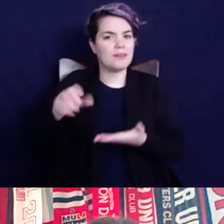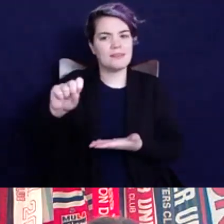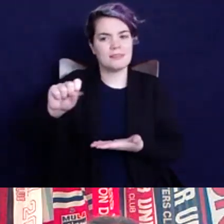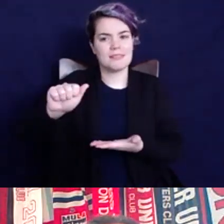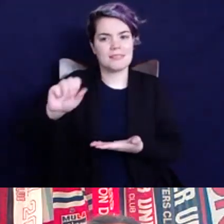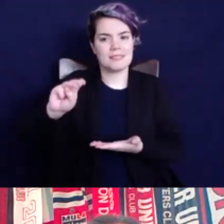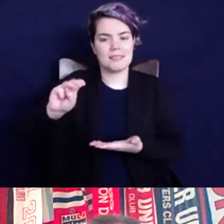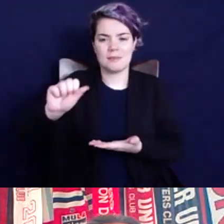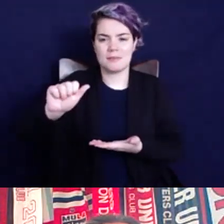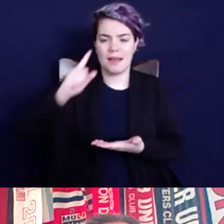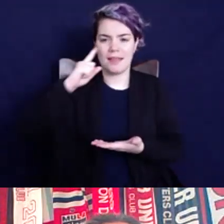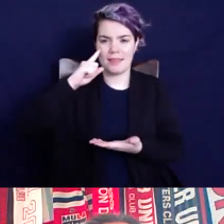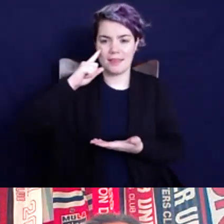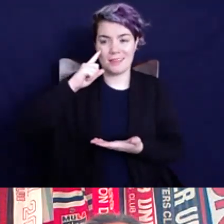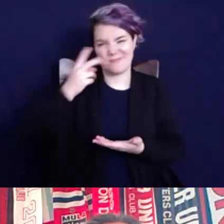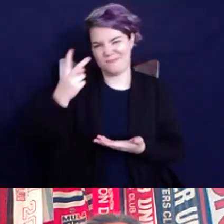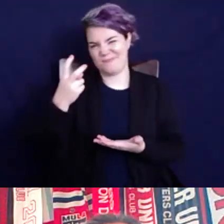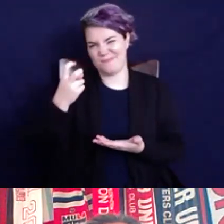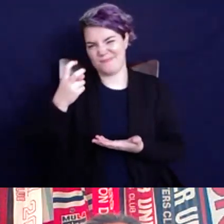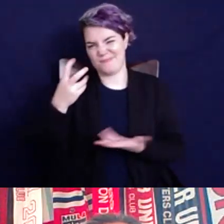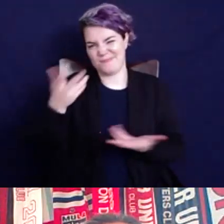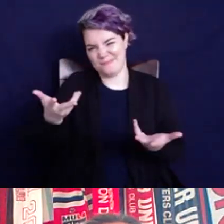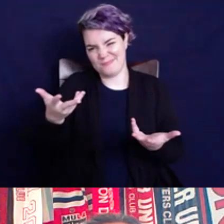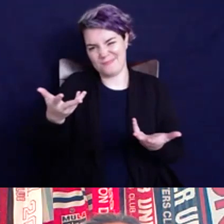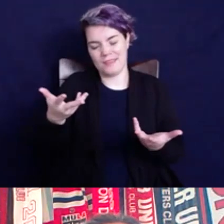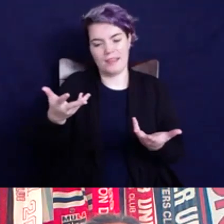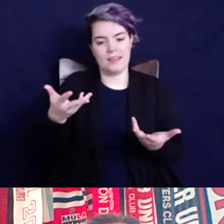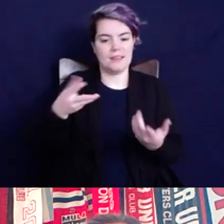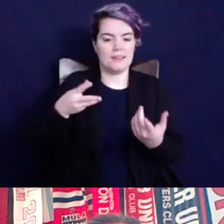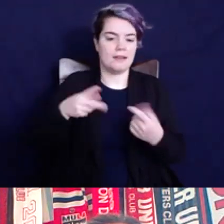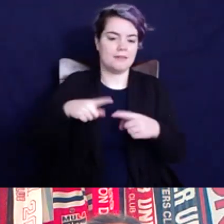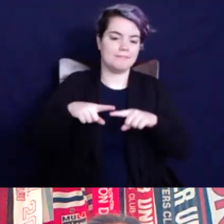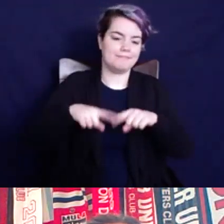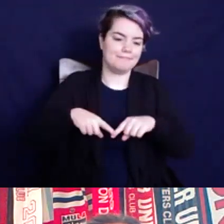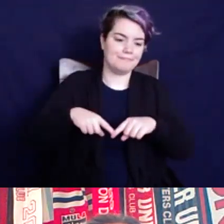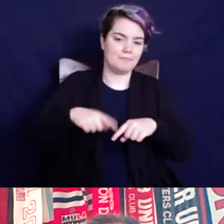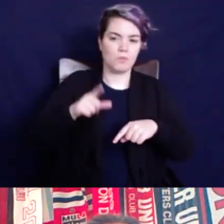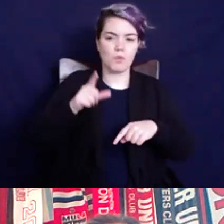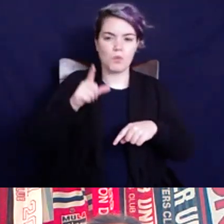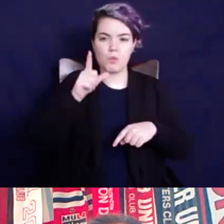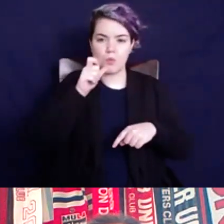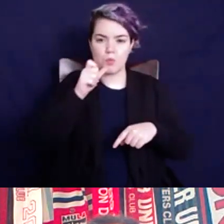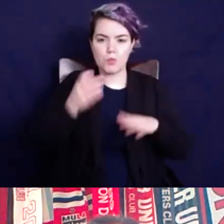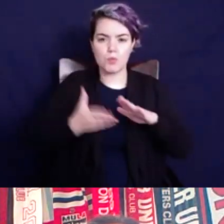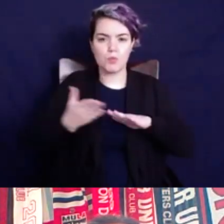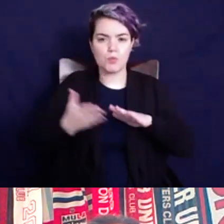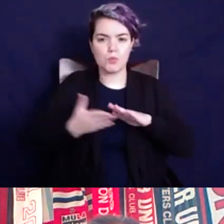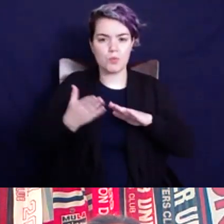I suspect it is unlikely, but it would really be a matter of who is running SAMHSA